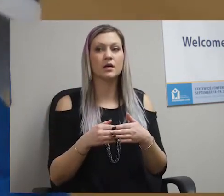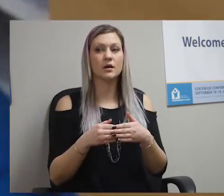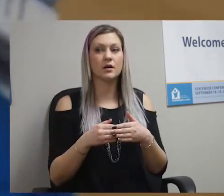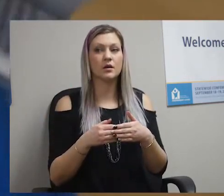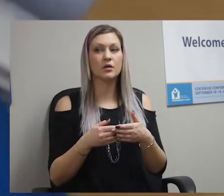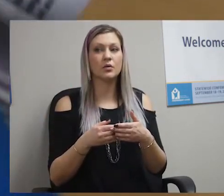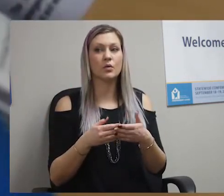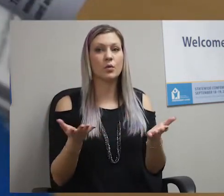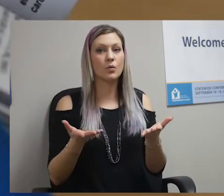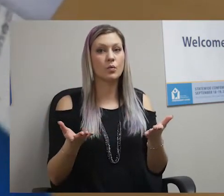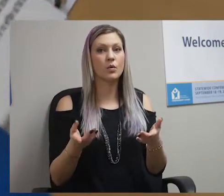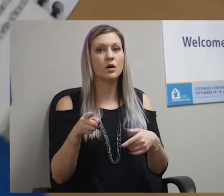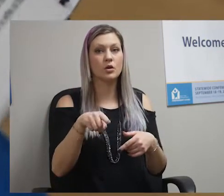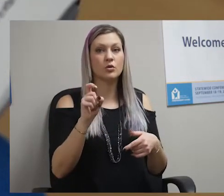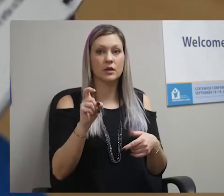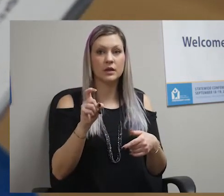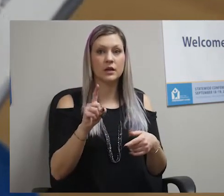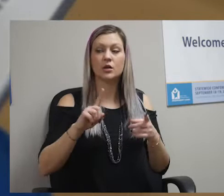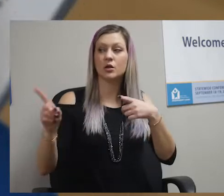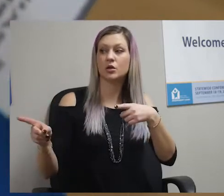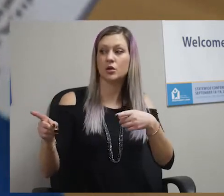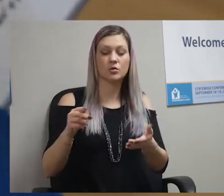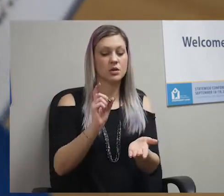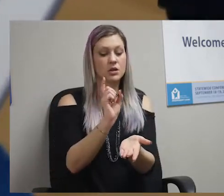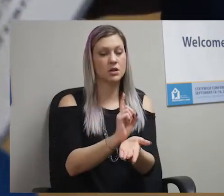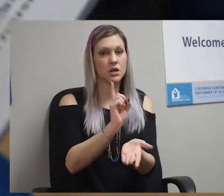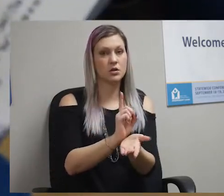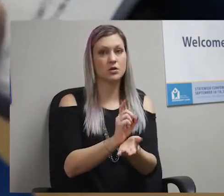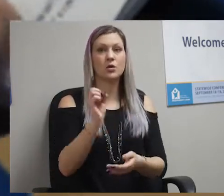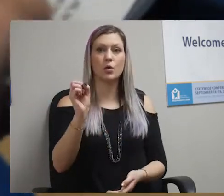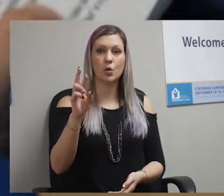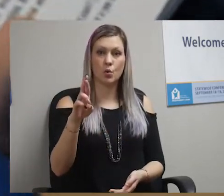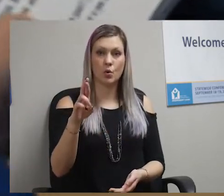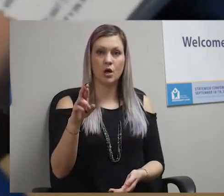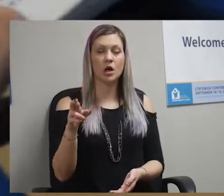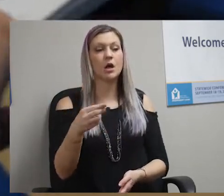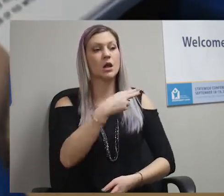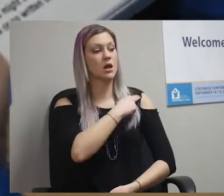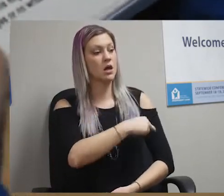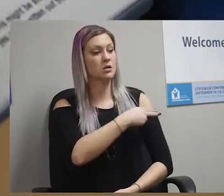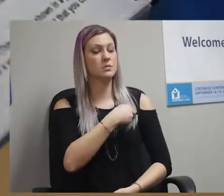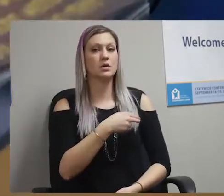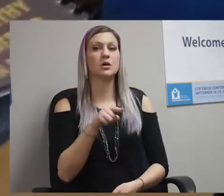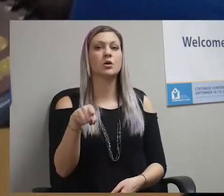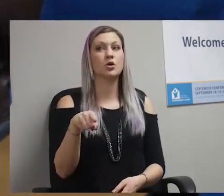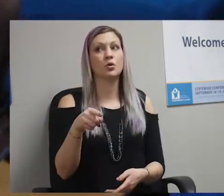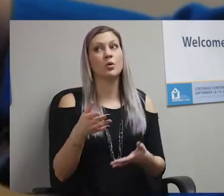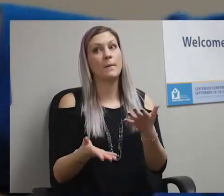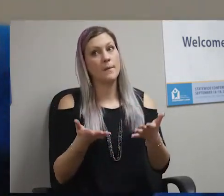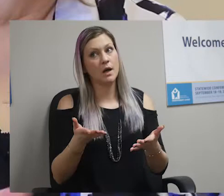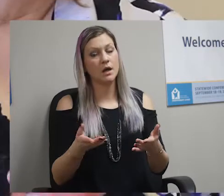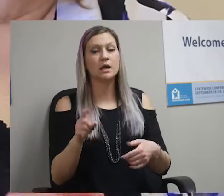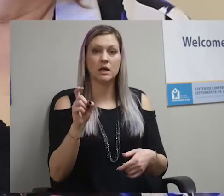you go to the doctors, what kind of things should you have ready before you go to the doc or to the emergency room. Paperwork, usually, is the most important thing